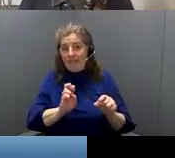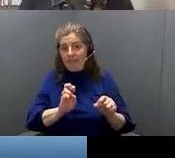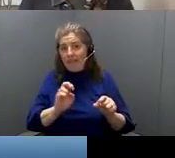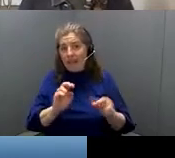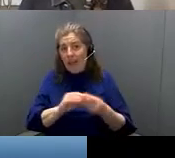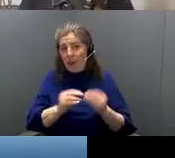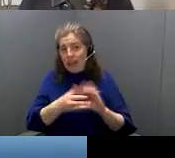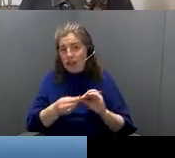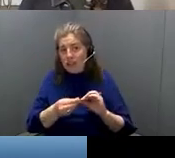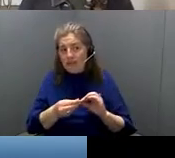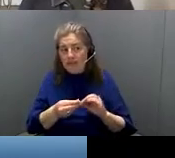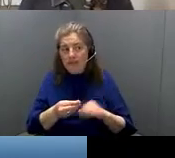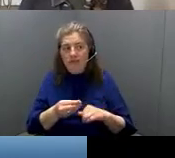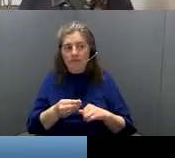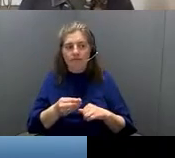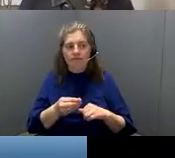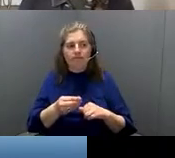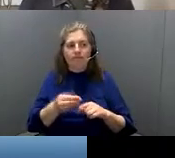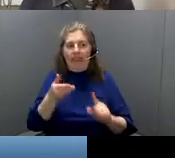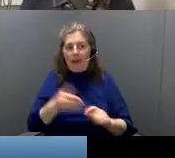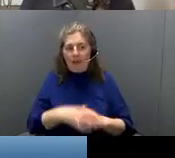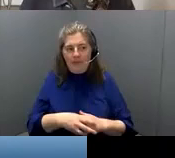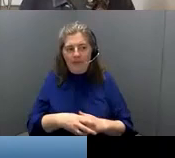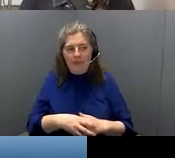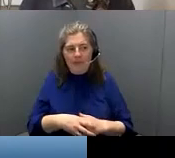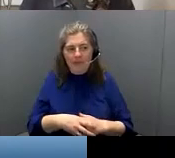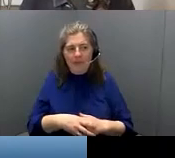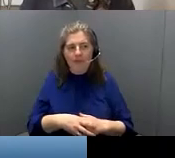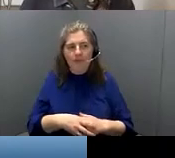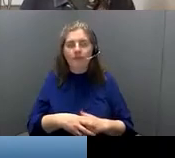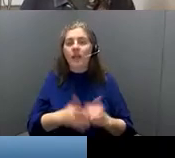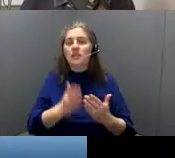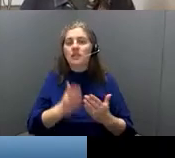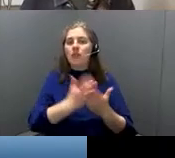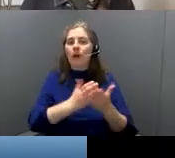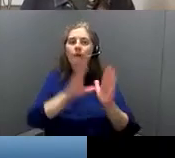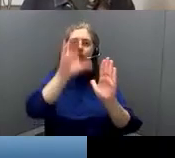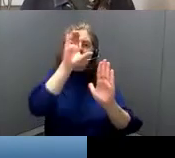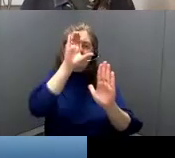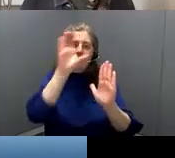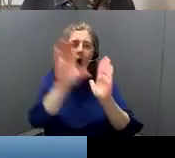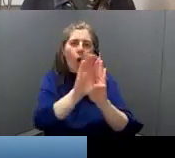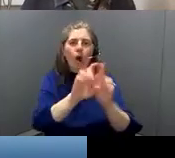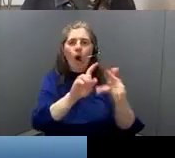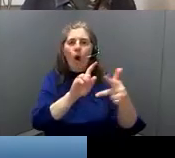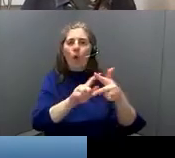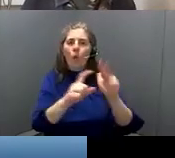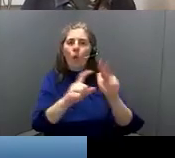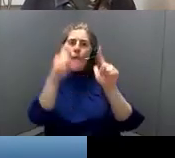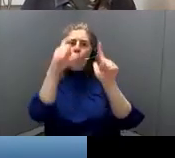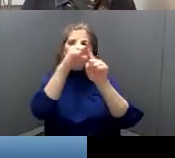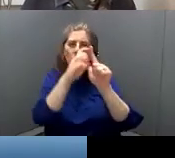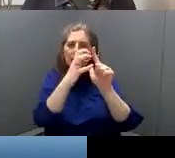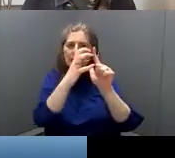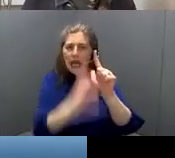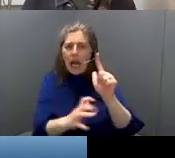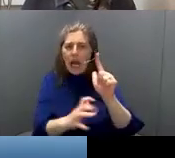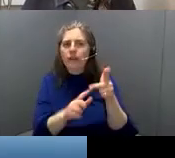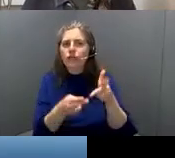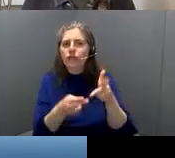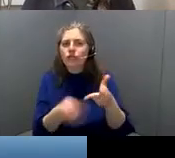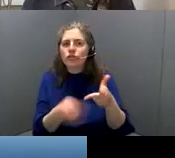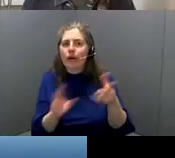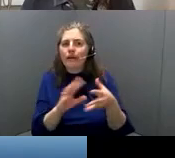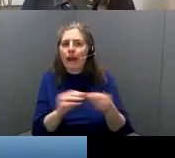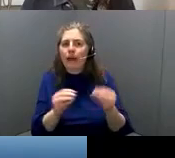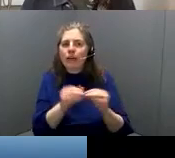a bit of narration in there. So I've got a photo, I've got some text, and I have a little